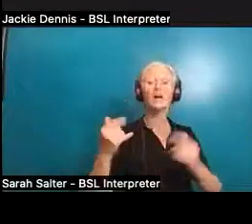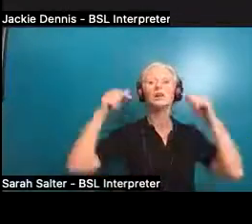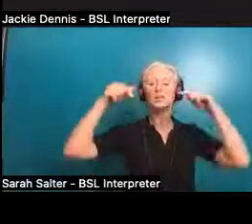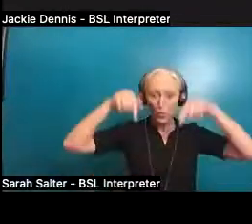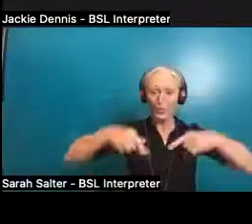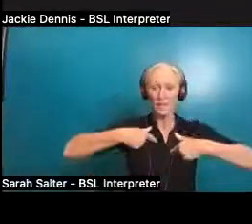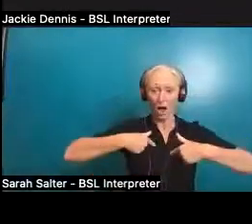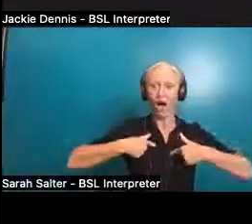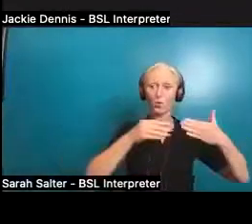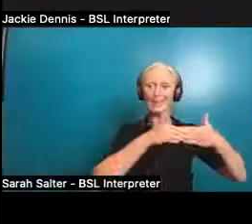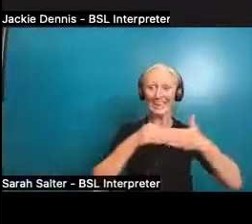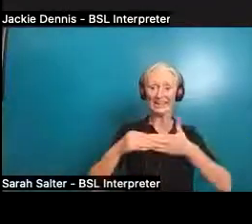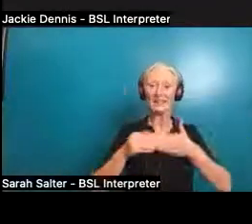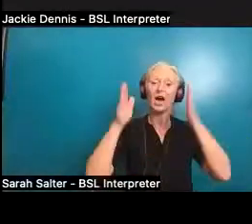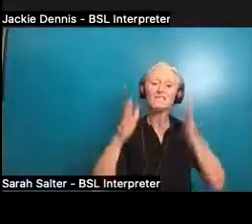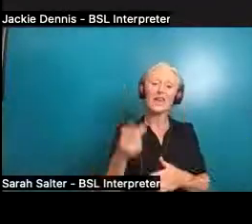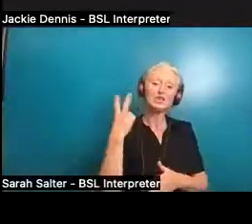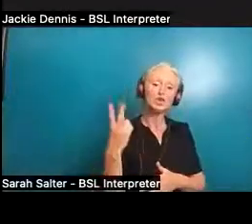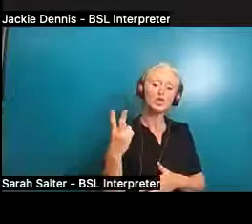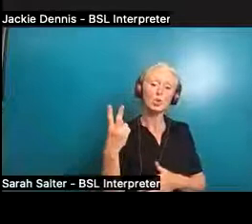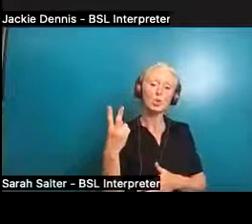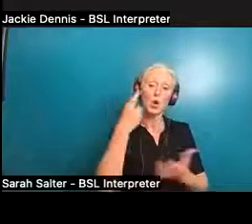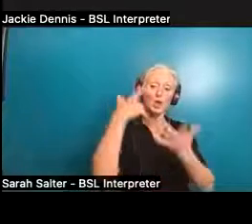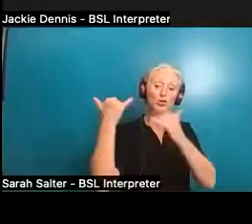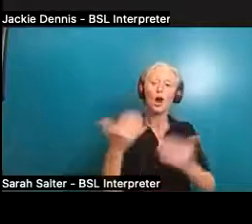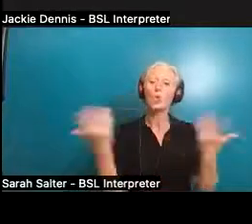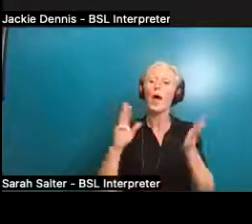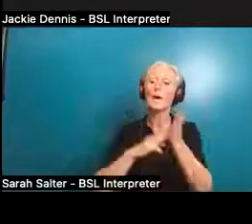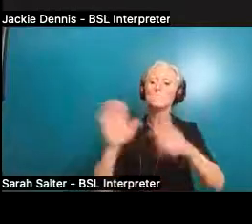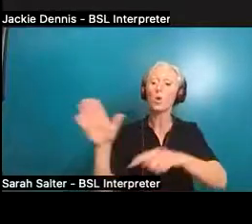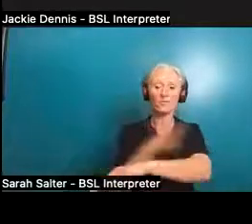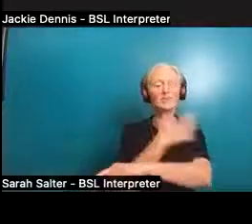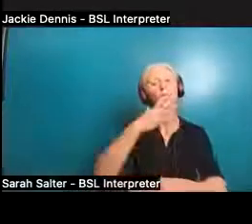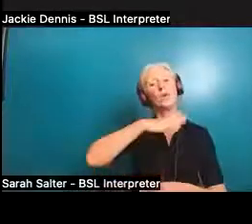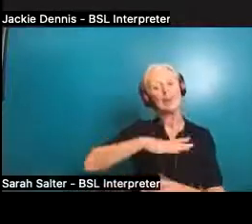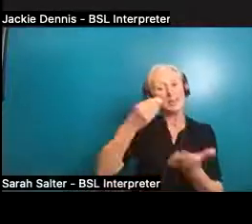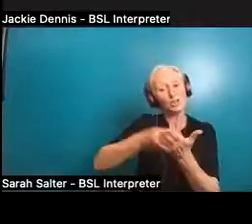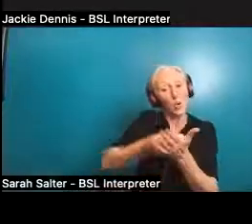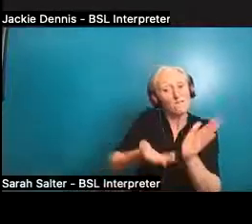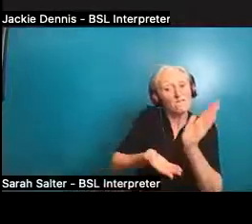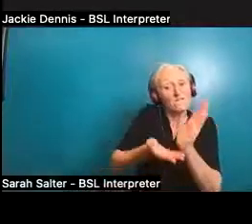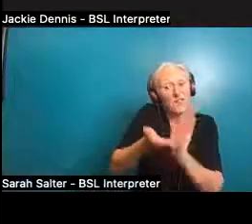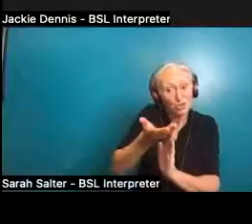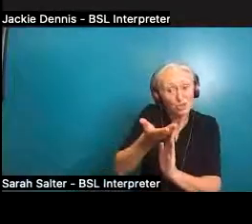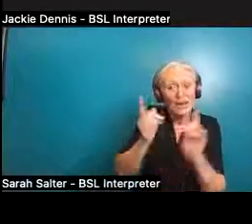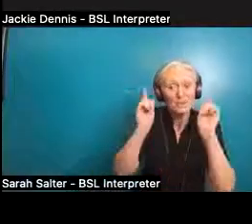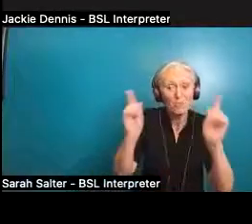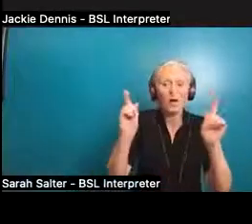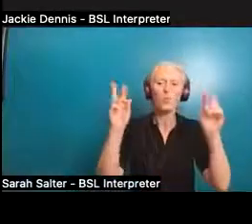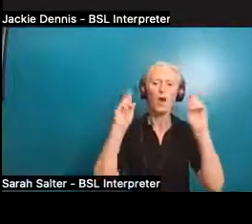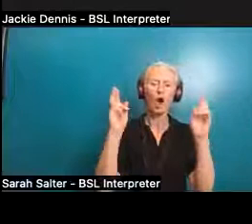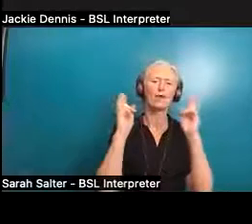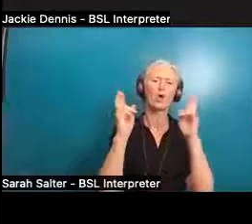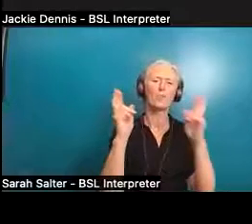Moorfields. And we need to, again, to raise funds for this study, but we're hoping that if we can